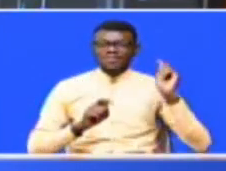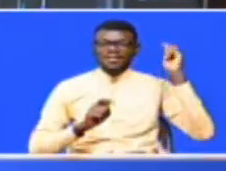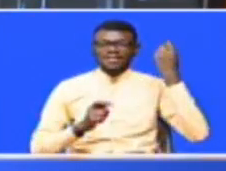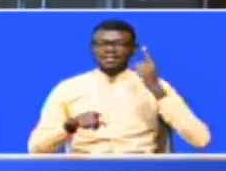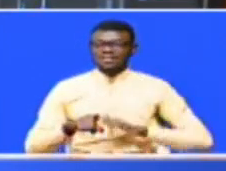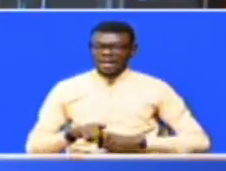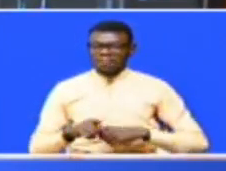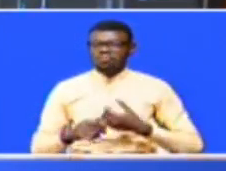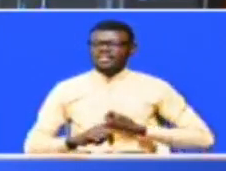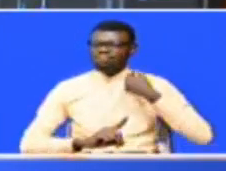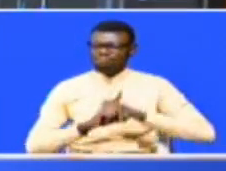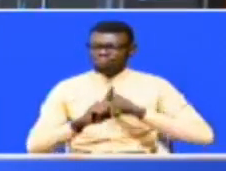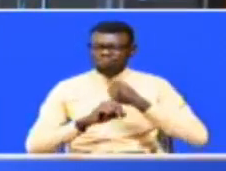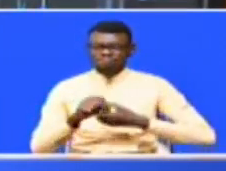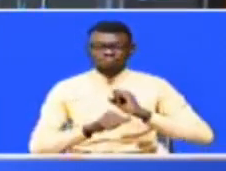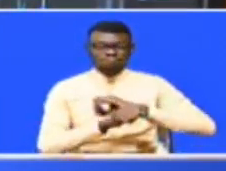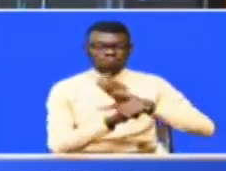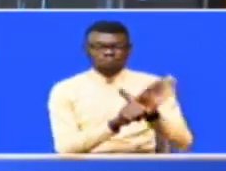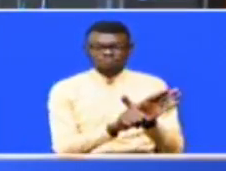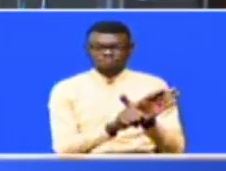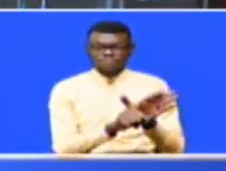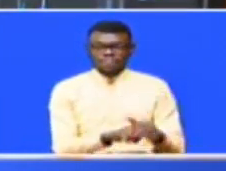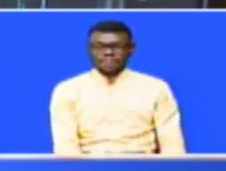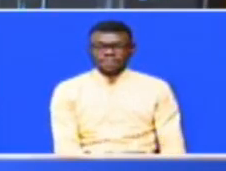harakati zake za kupambana na janga la corona.